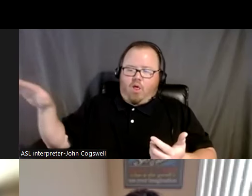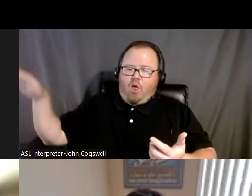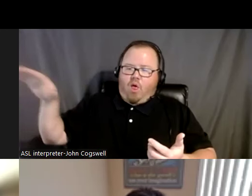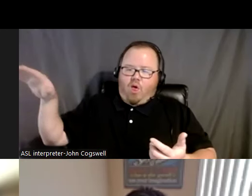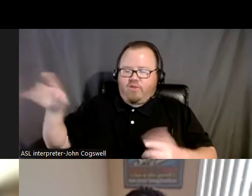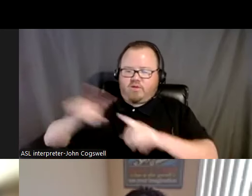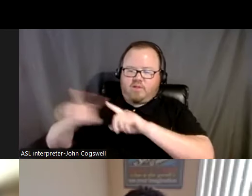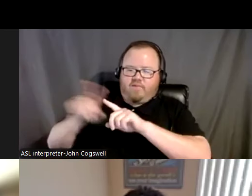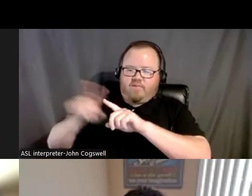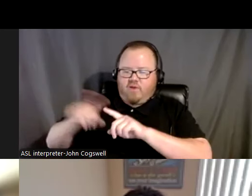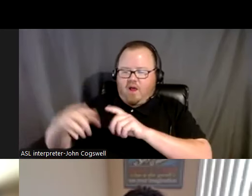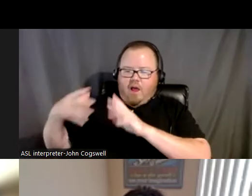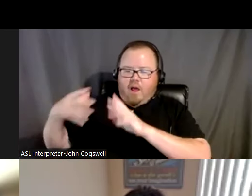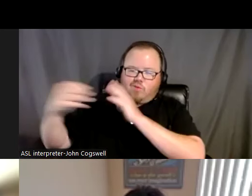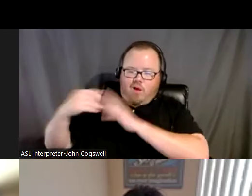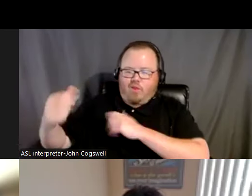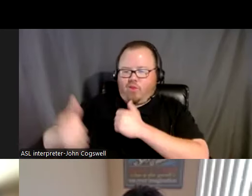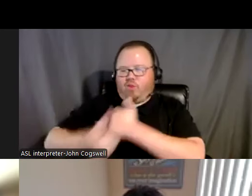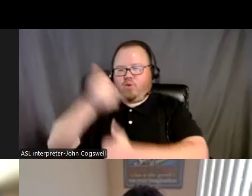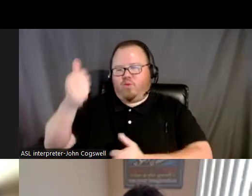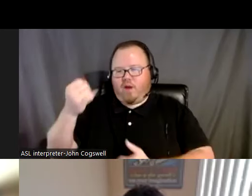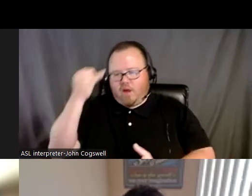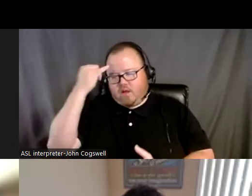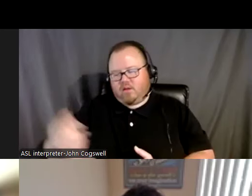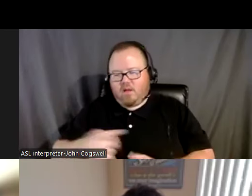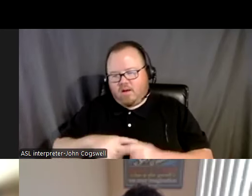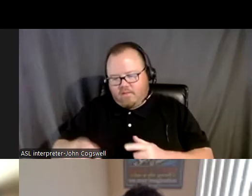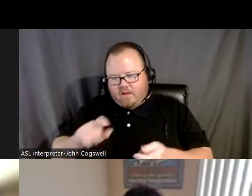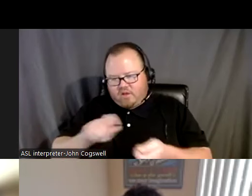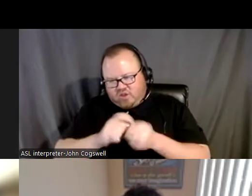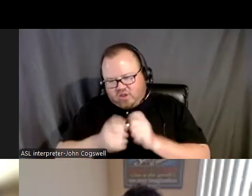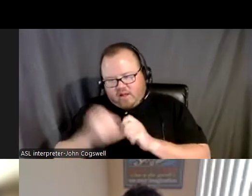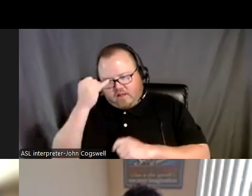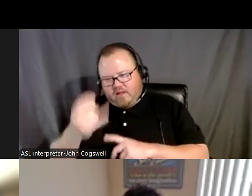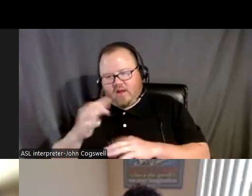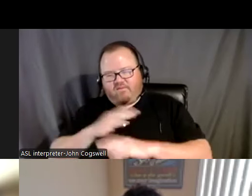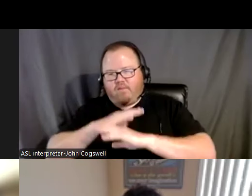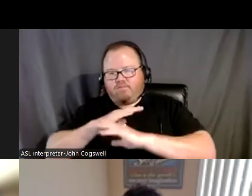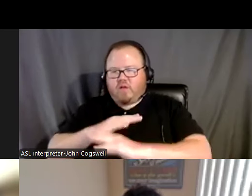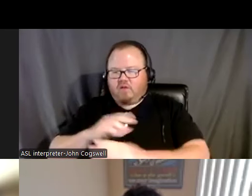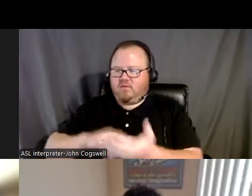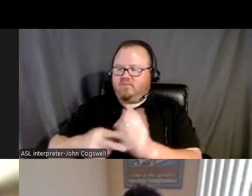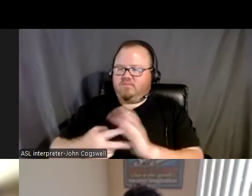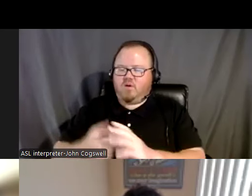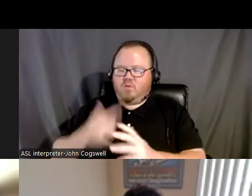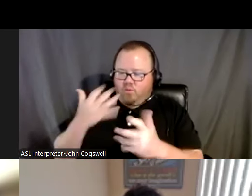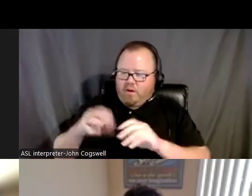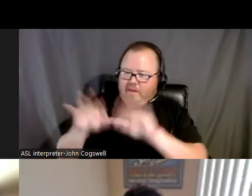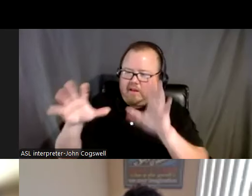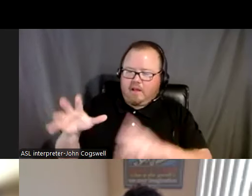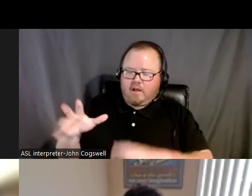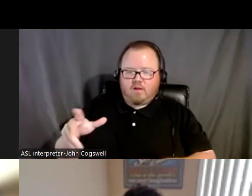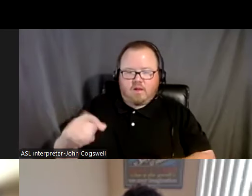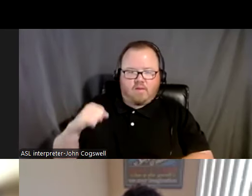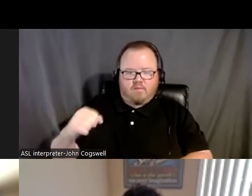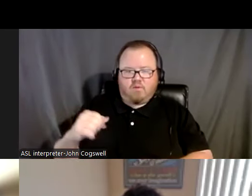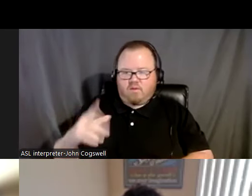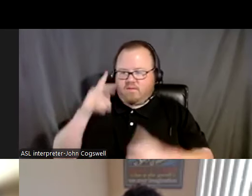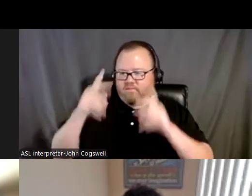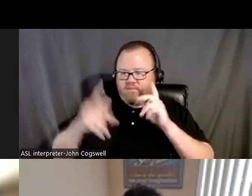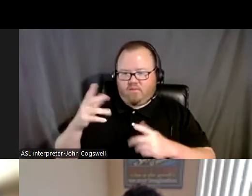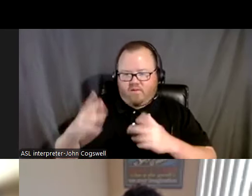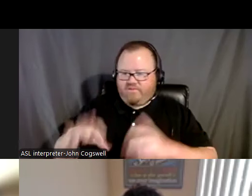ideas. So really reframe that idea of protection. We also wanted to make sure they were clear and push back against that won't people